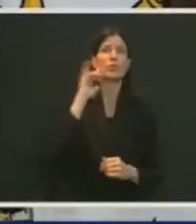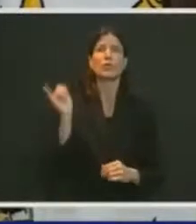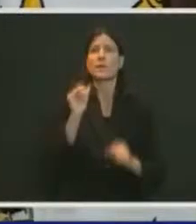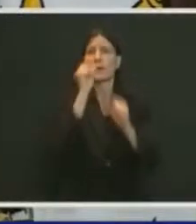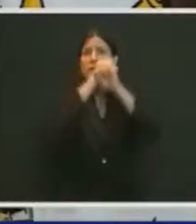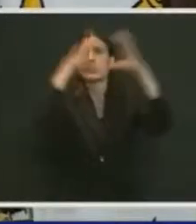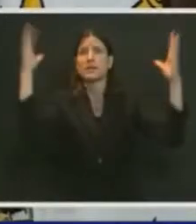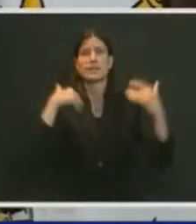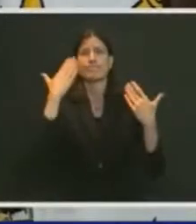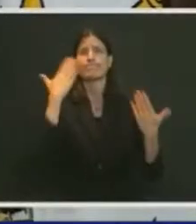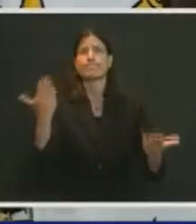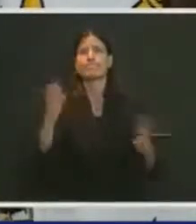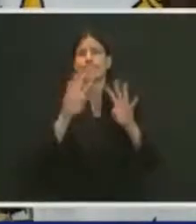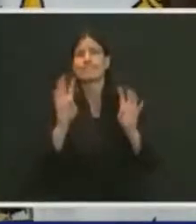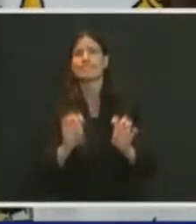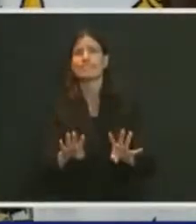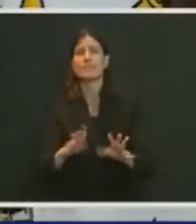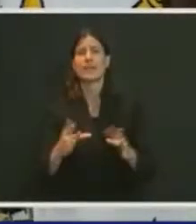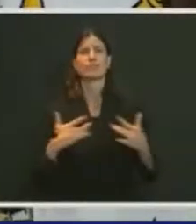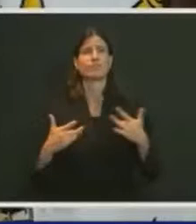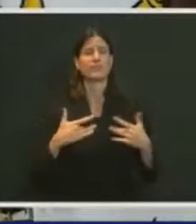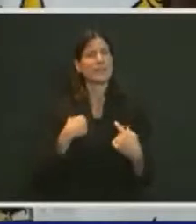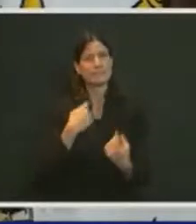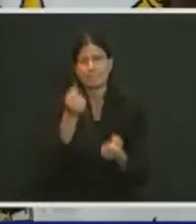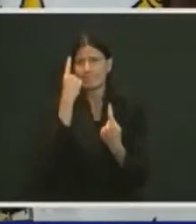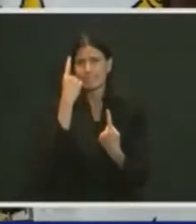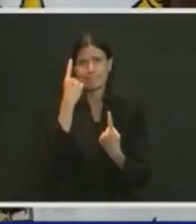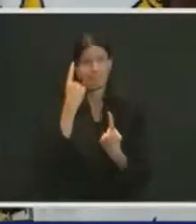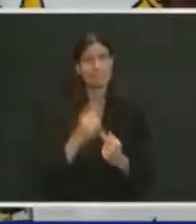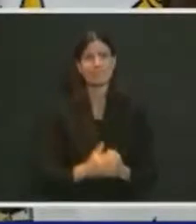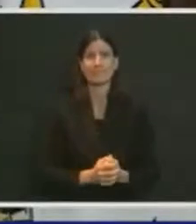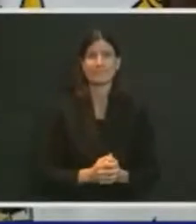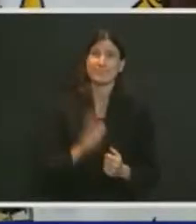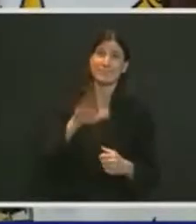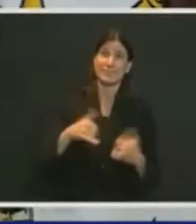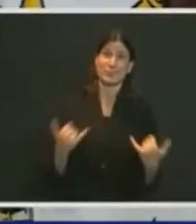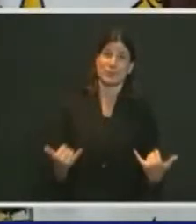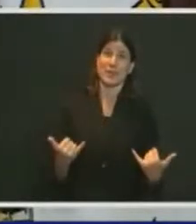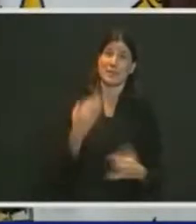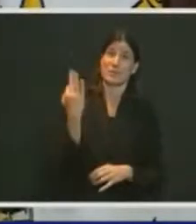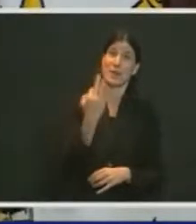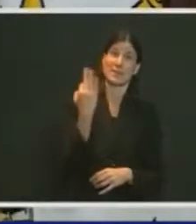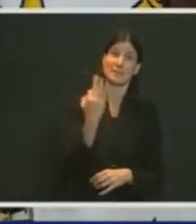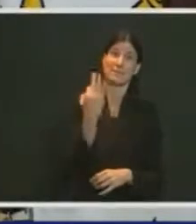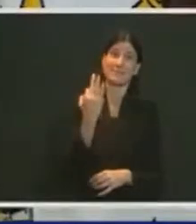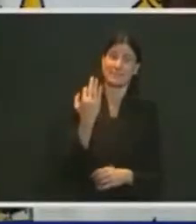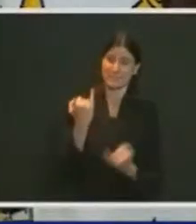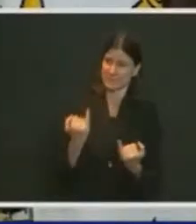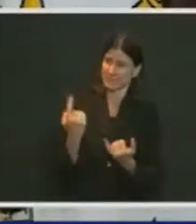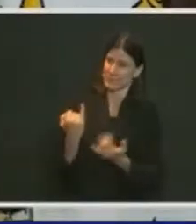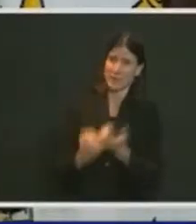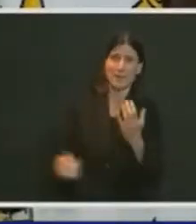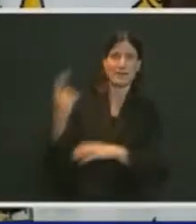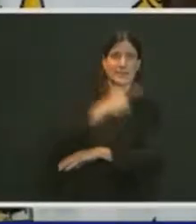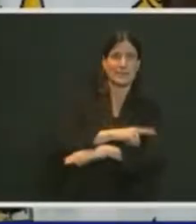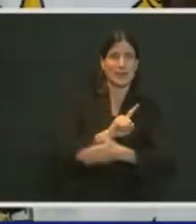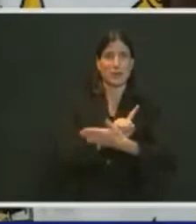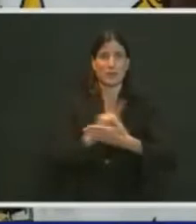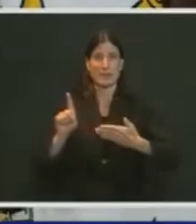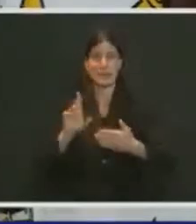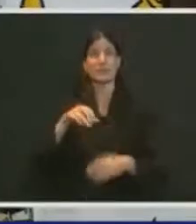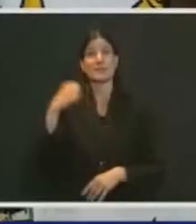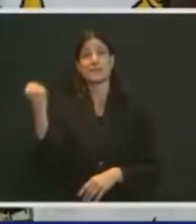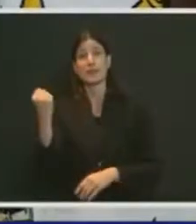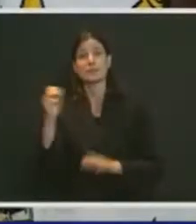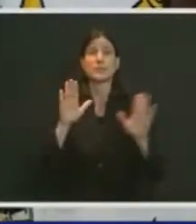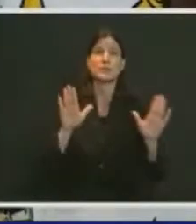you before, today on a Friday, as we end the week and begin our weekend, I want to ask everyone out there to think of one